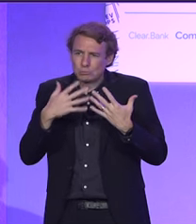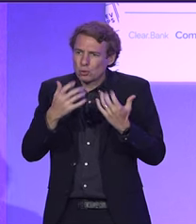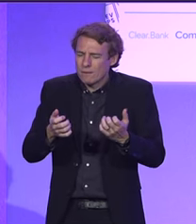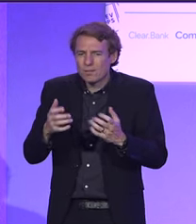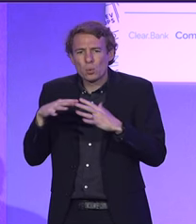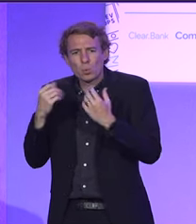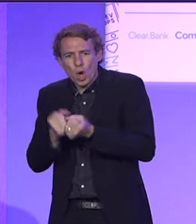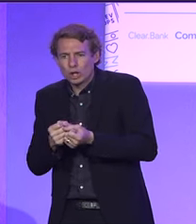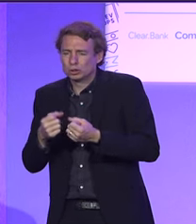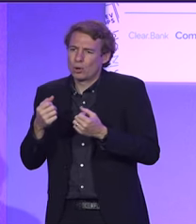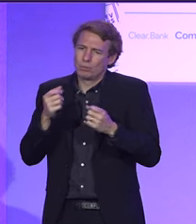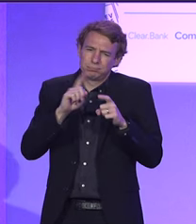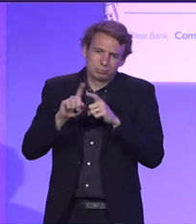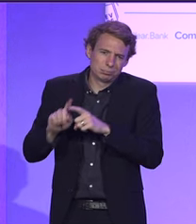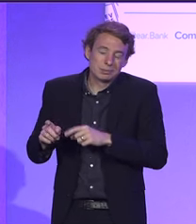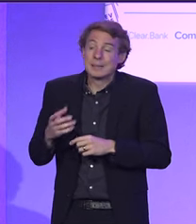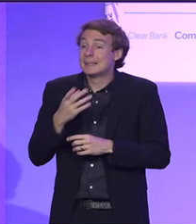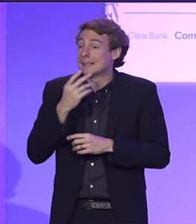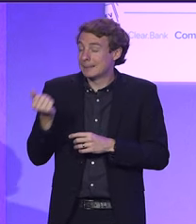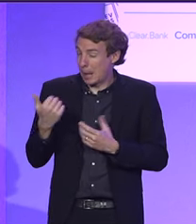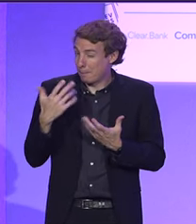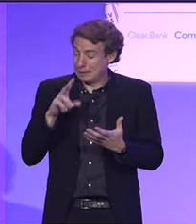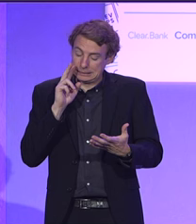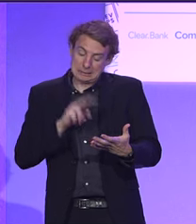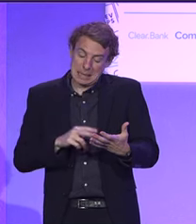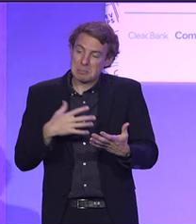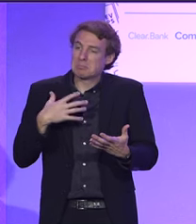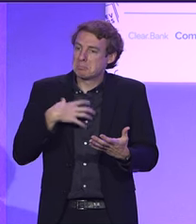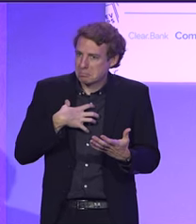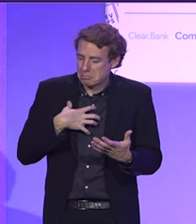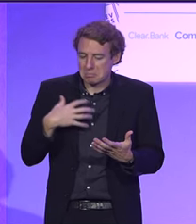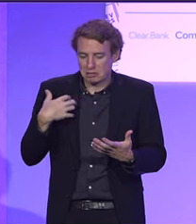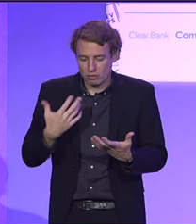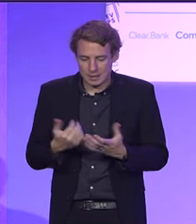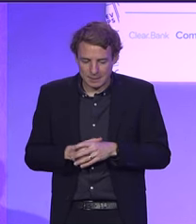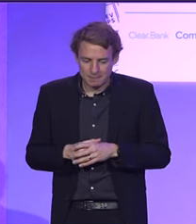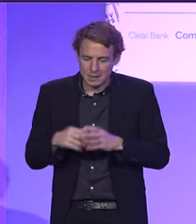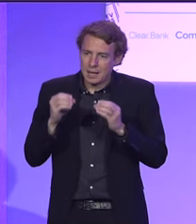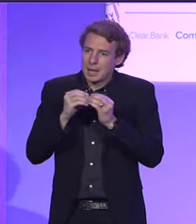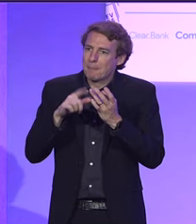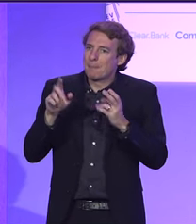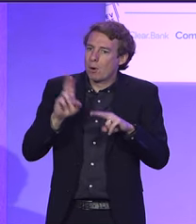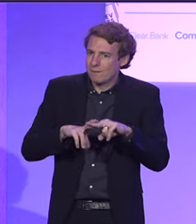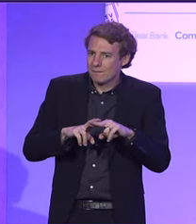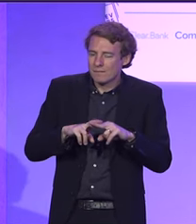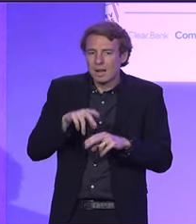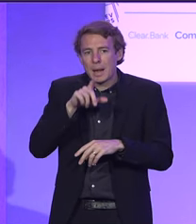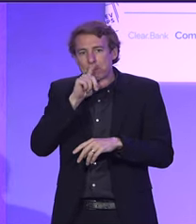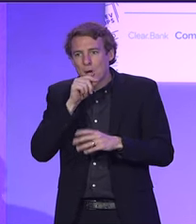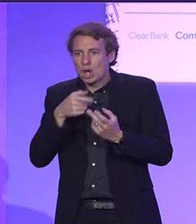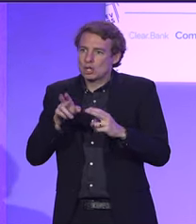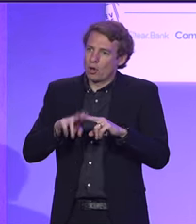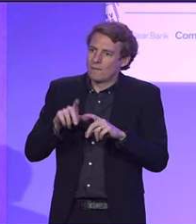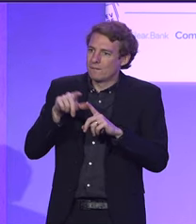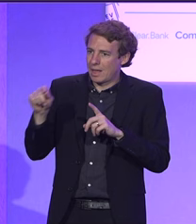But I will tell you about a few that I find quite interesting. So if you've ever heard or seen the word BOF, birds of a feather, these I